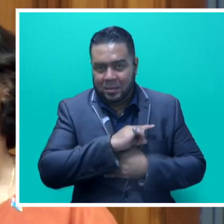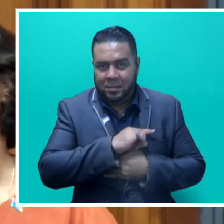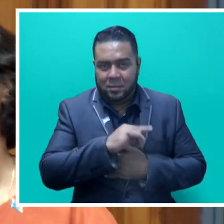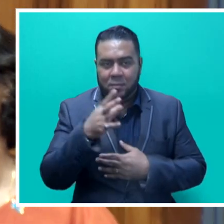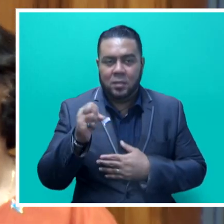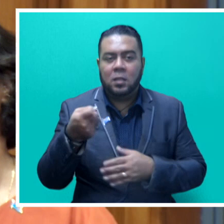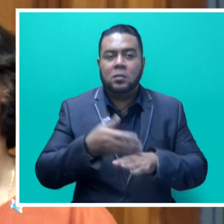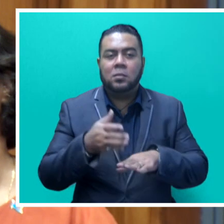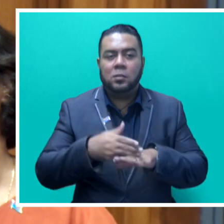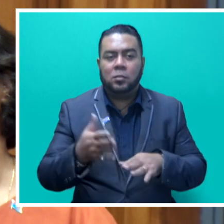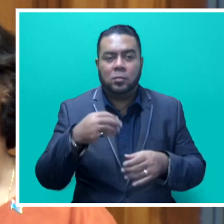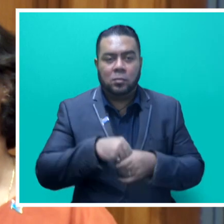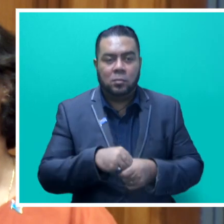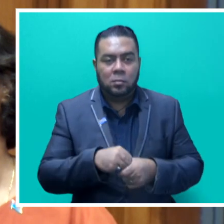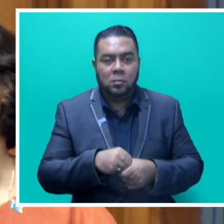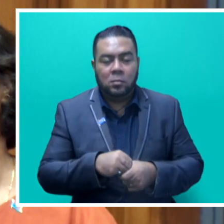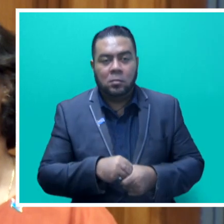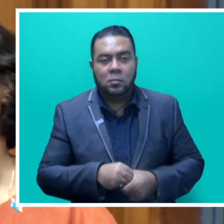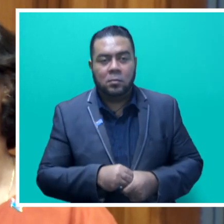exciting new chapter in Fiji's journey of nationhood.